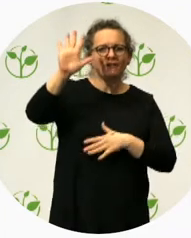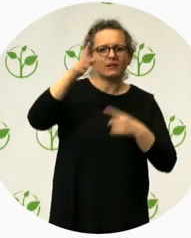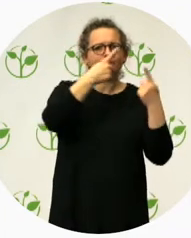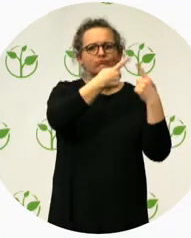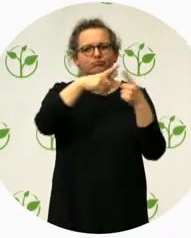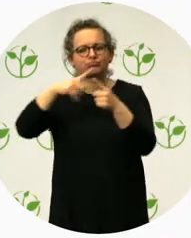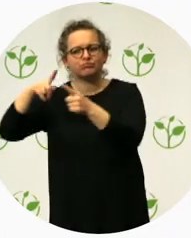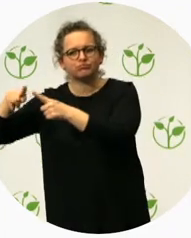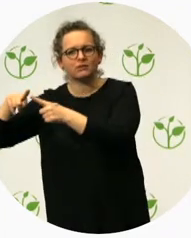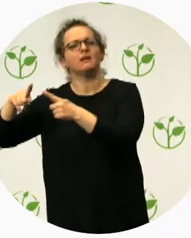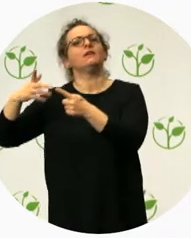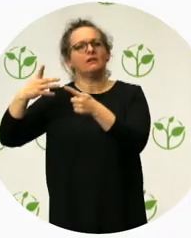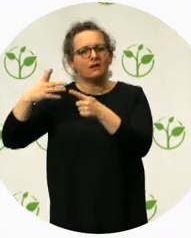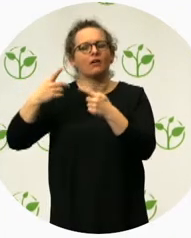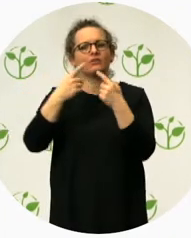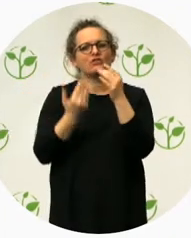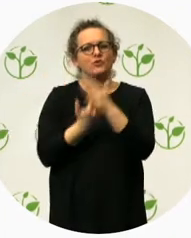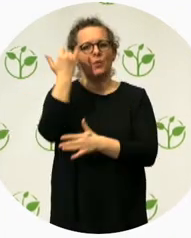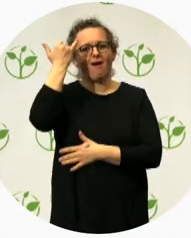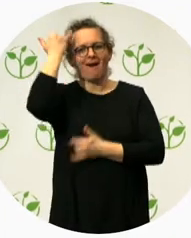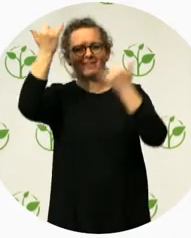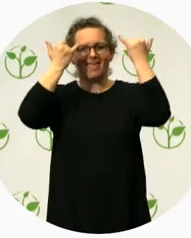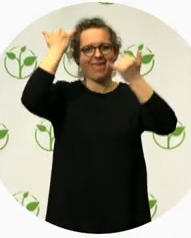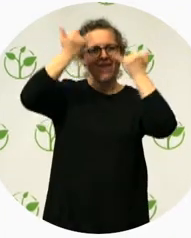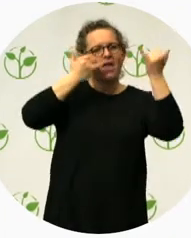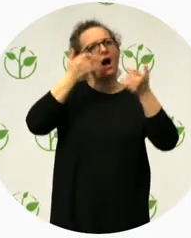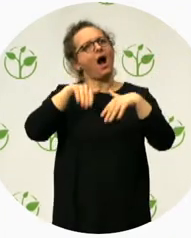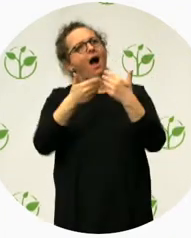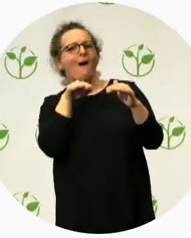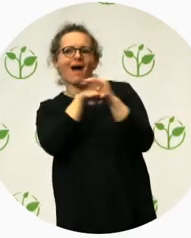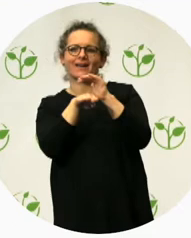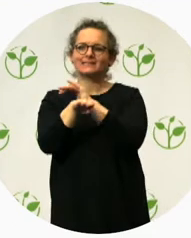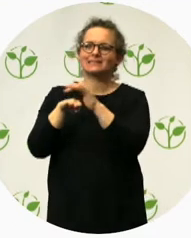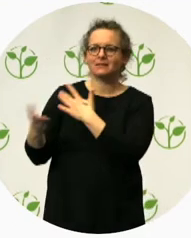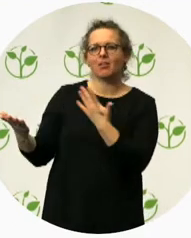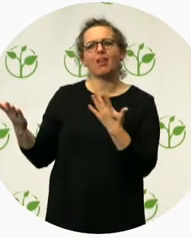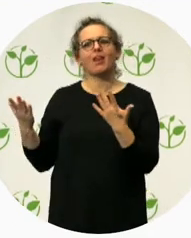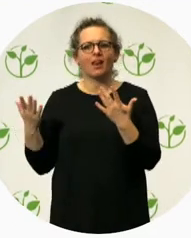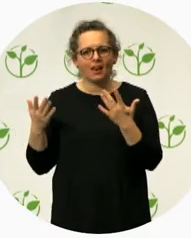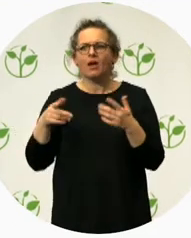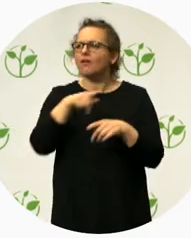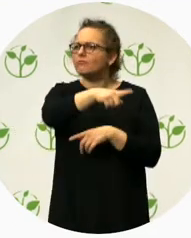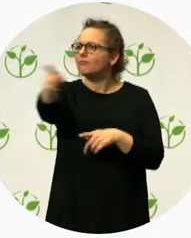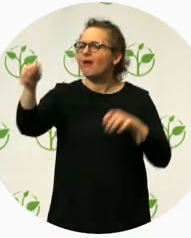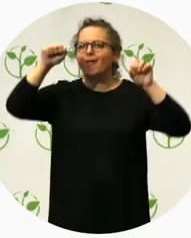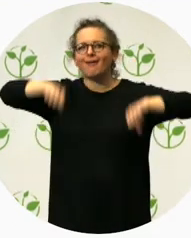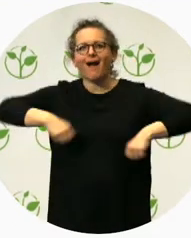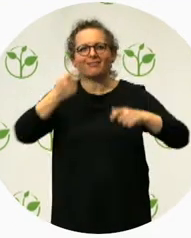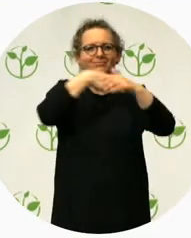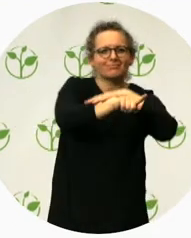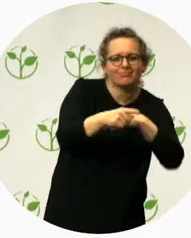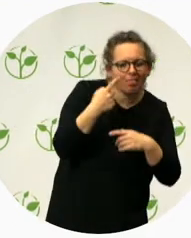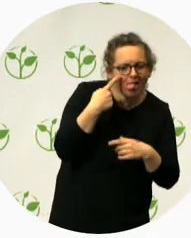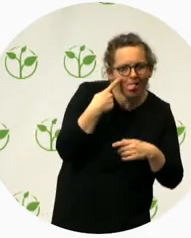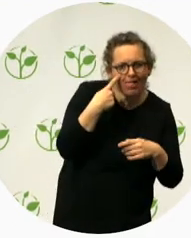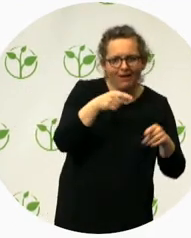in a very empathic way. You can try, you can experience, and you should use the time the trail is open for